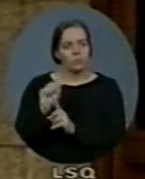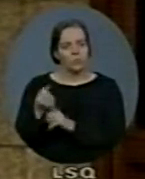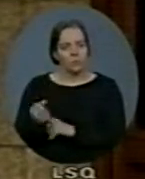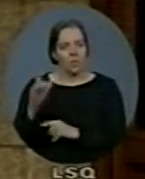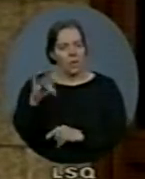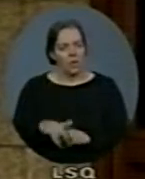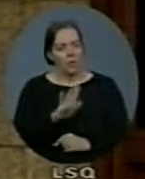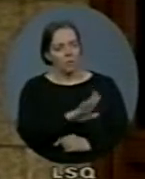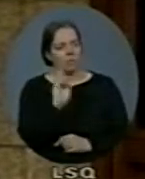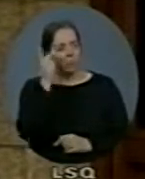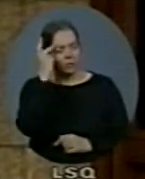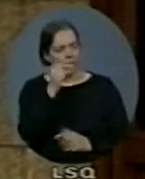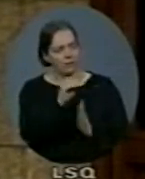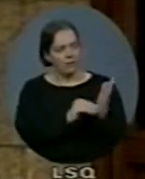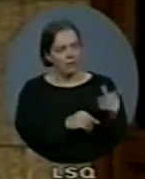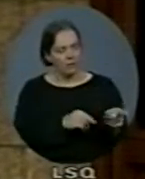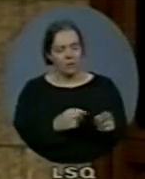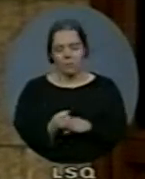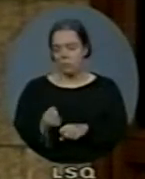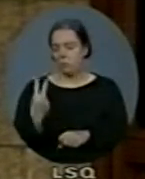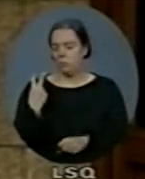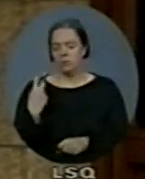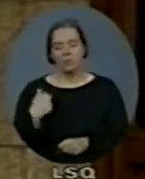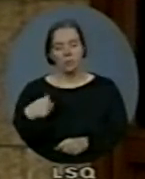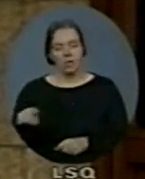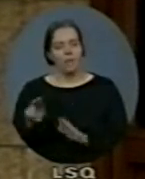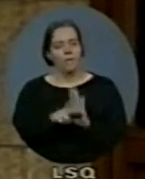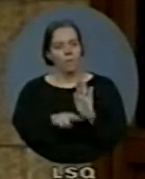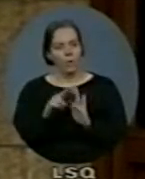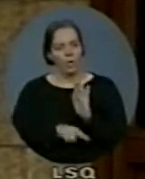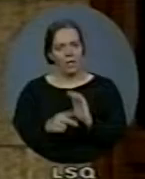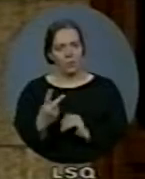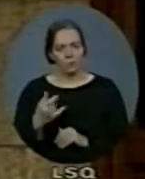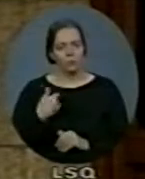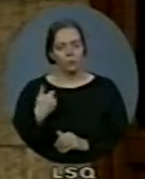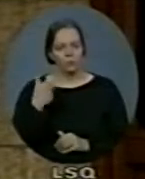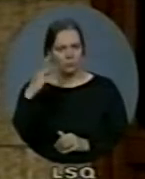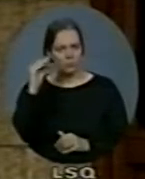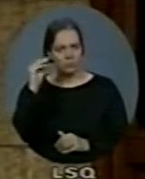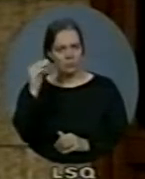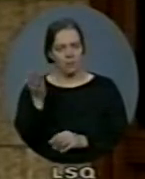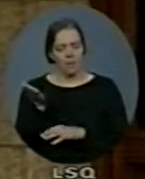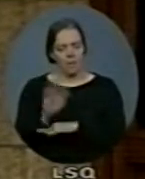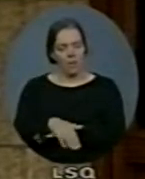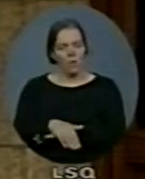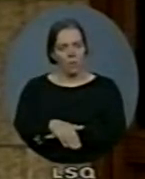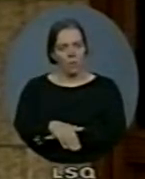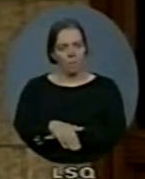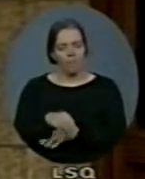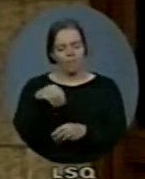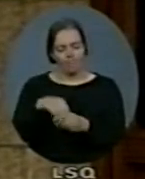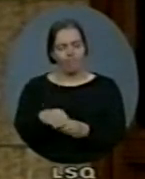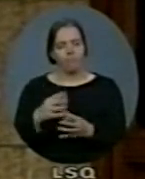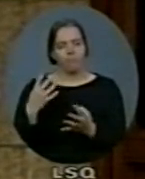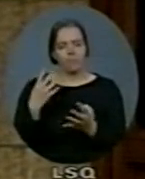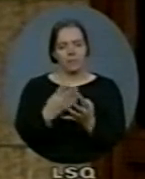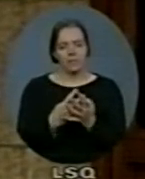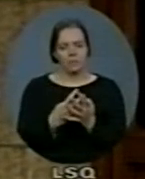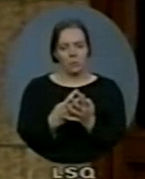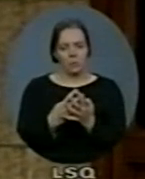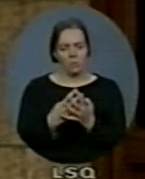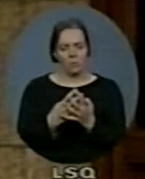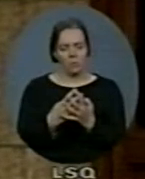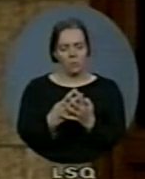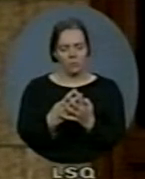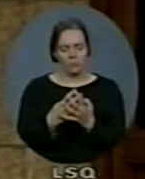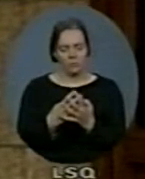years ago, I attended the funeral of the 2 young men who burnt to death in a makeshift jail cell in Kashechewan, and they died in conditions that would not